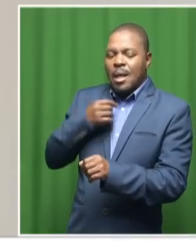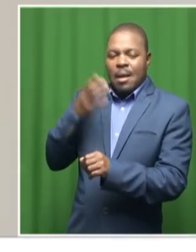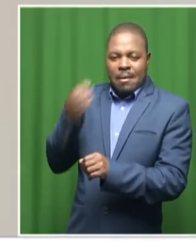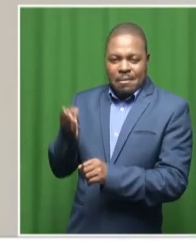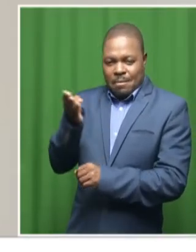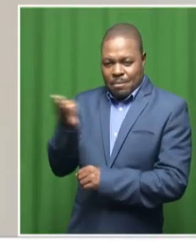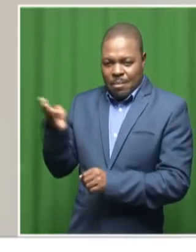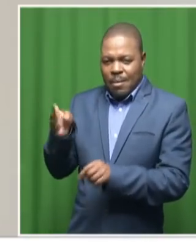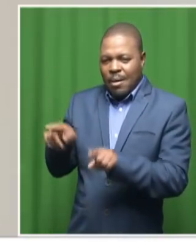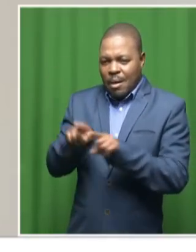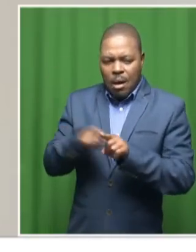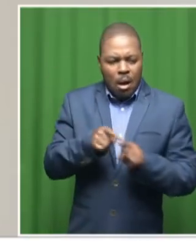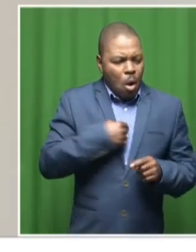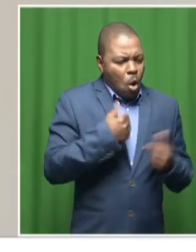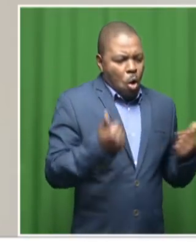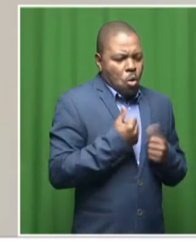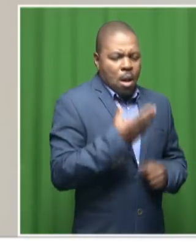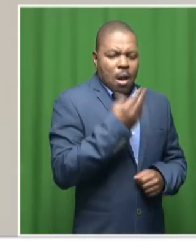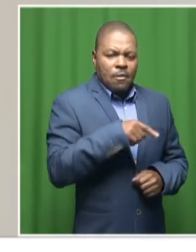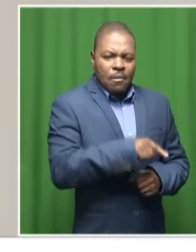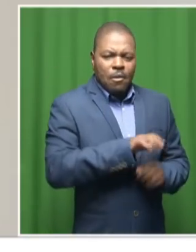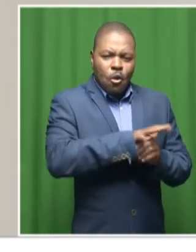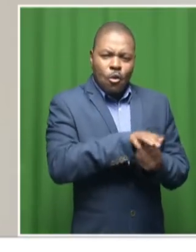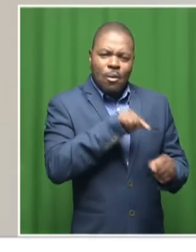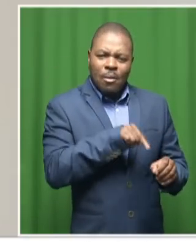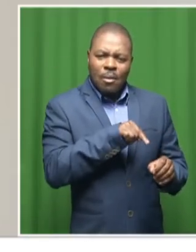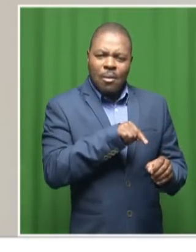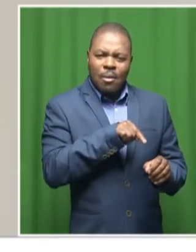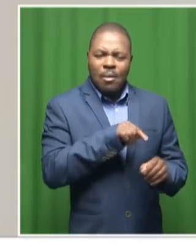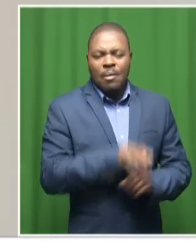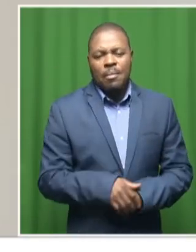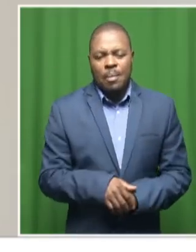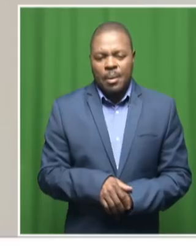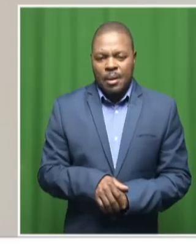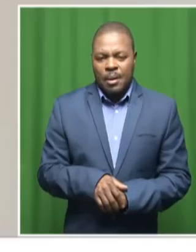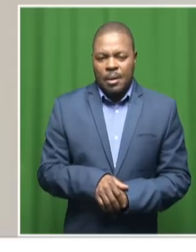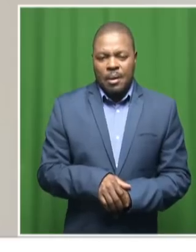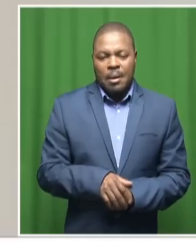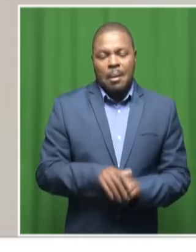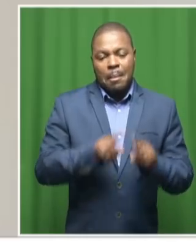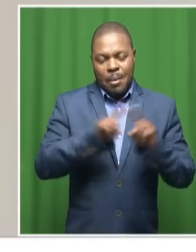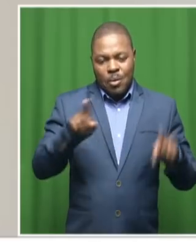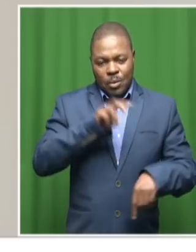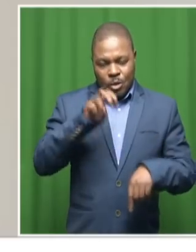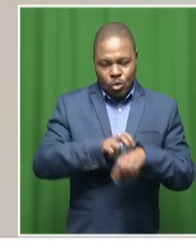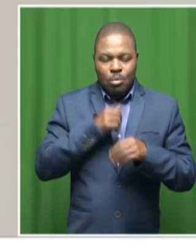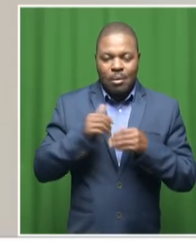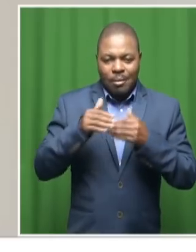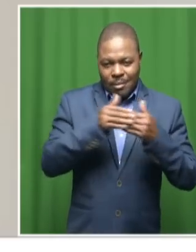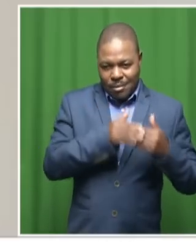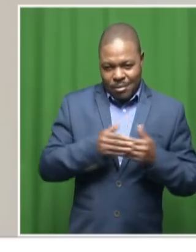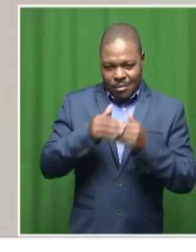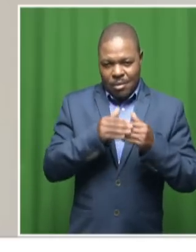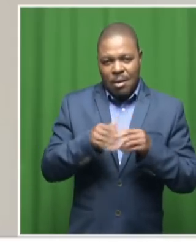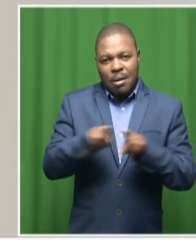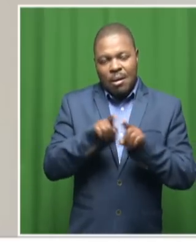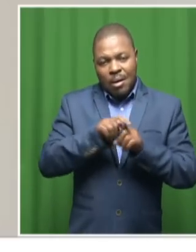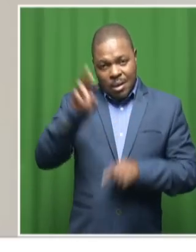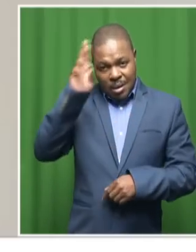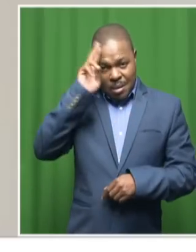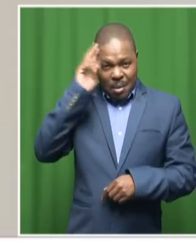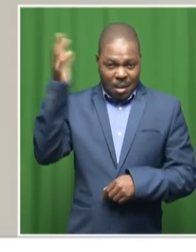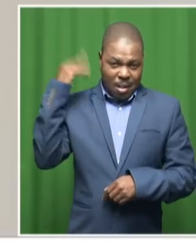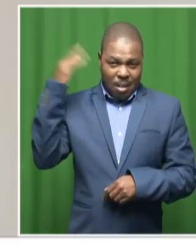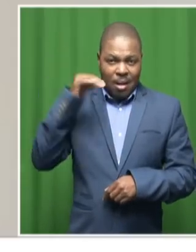exposed to are variants we've already been exposed to in South Africa. So one must be very cautious. Remember what other countries did to